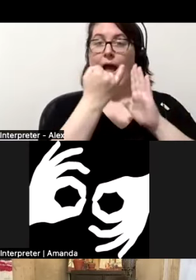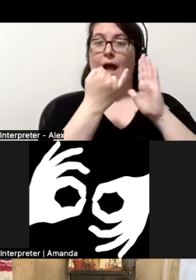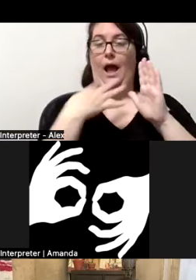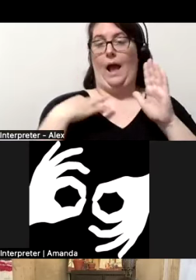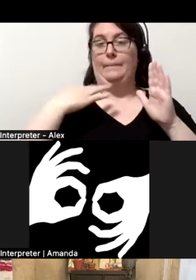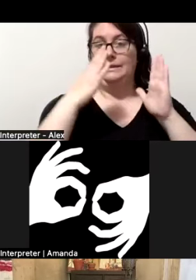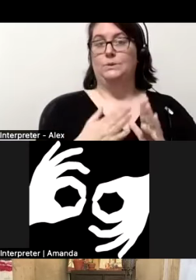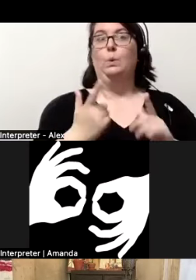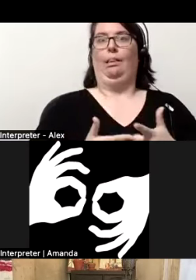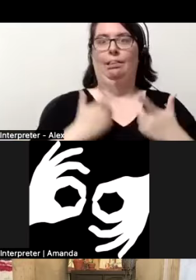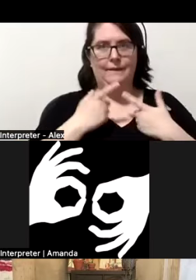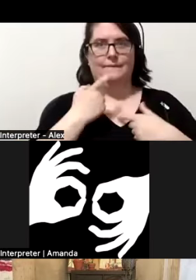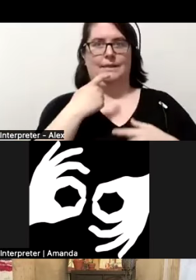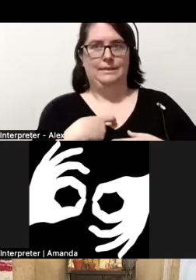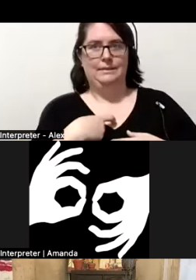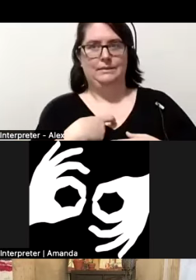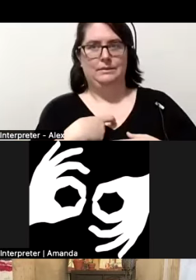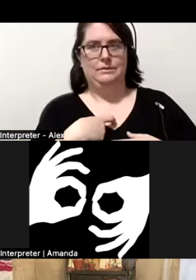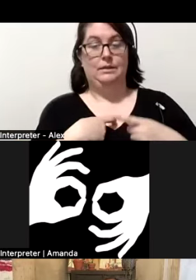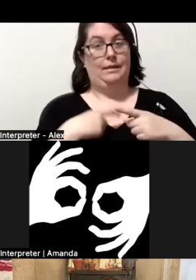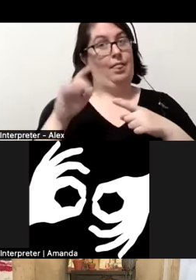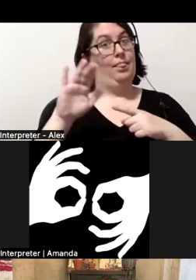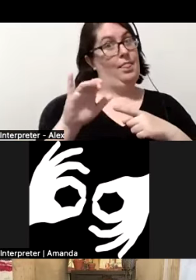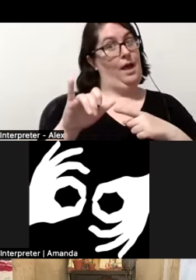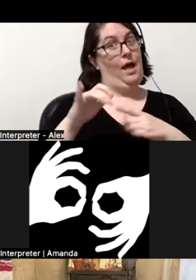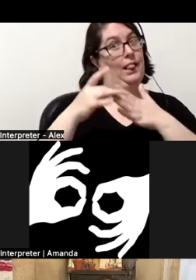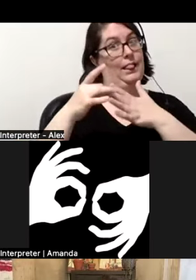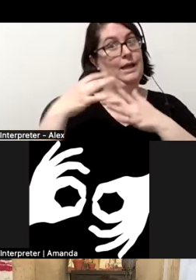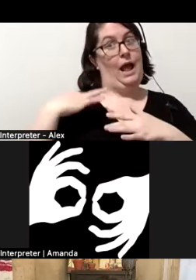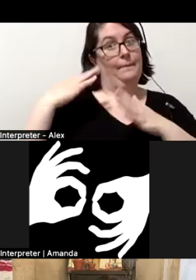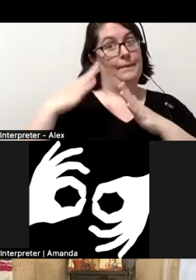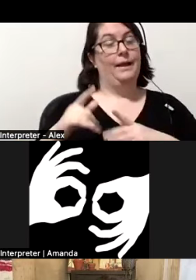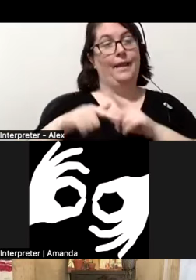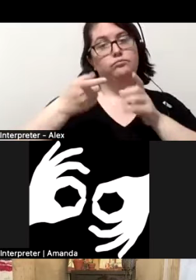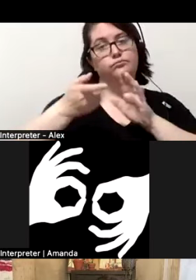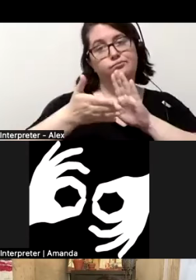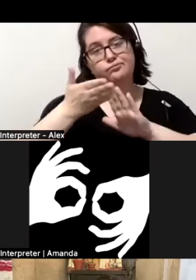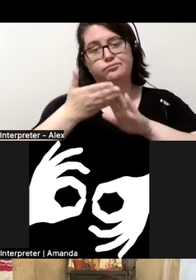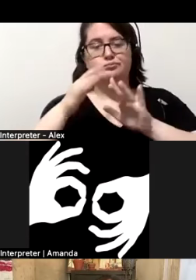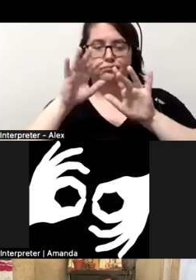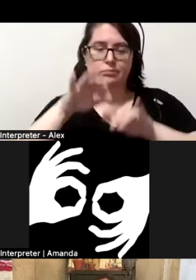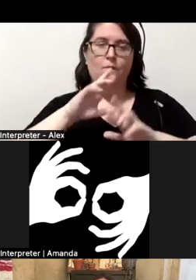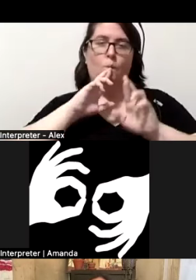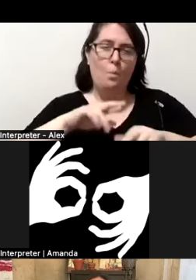the city of Kingston. That lead applicant is responsible for managing the grant funds, the application, and the reporting.